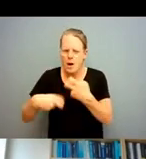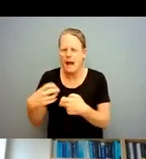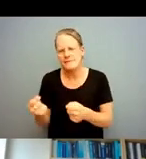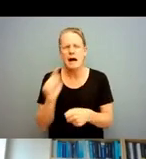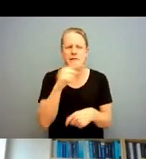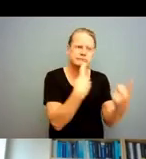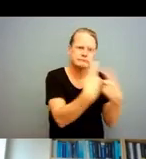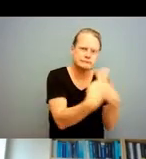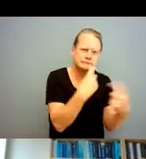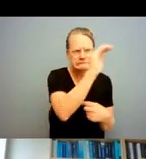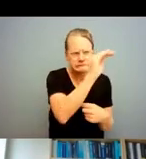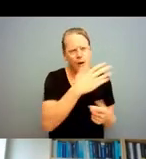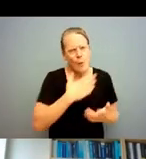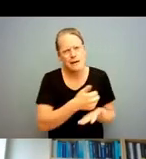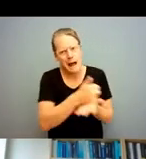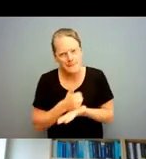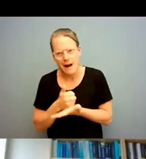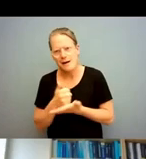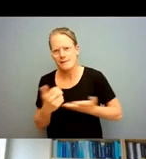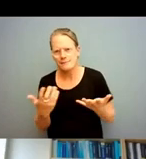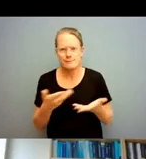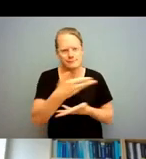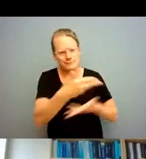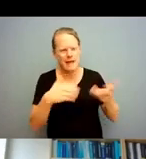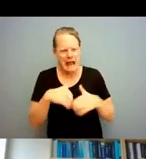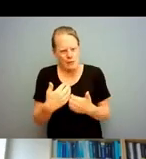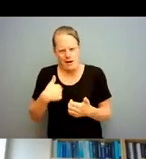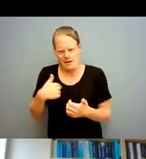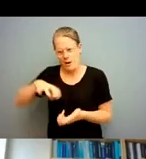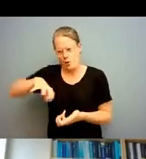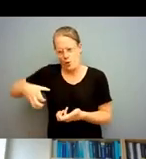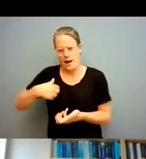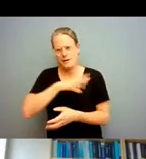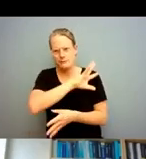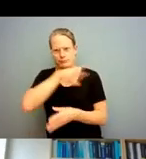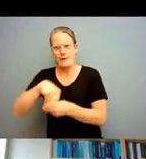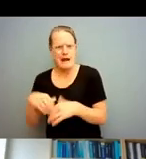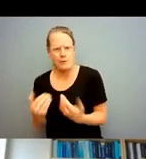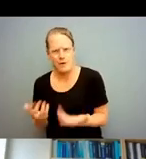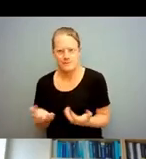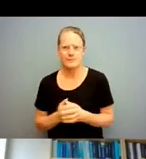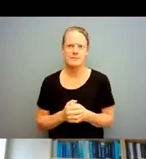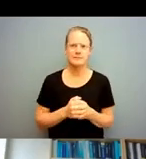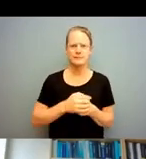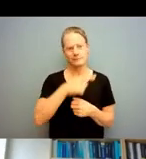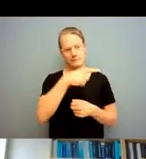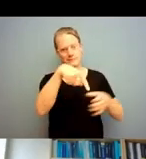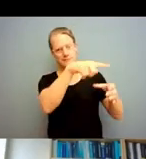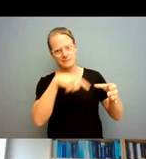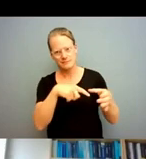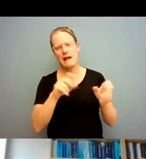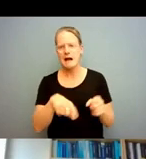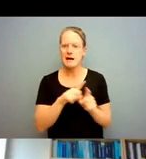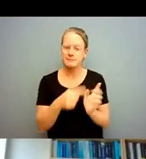declaration, and also highlighting some of the more political issues regarding the